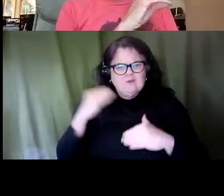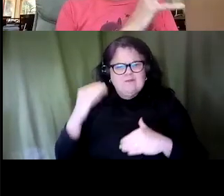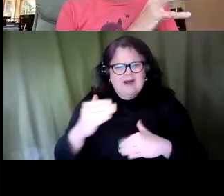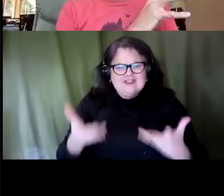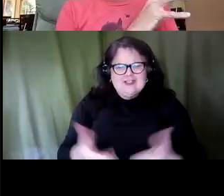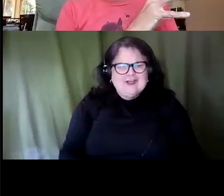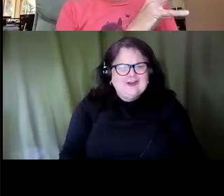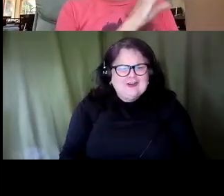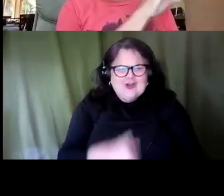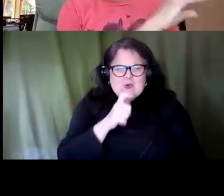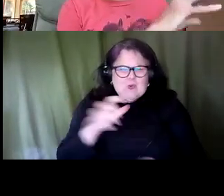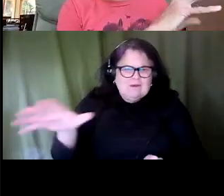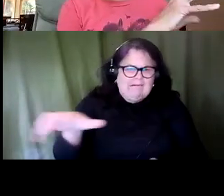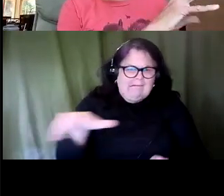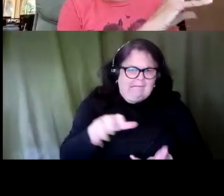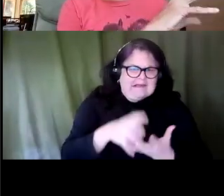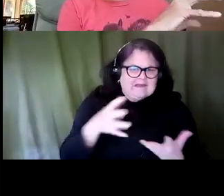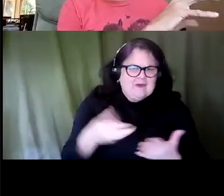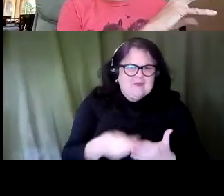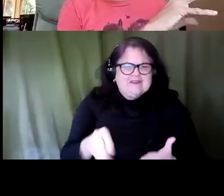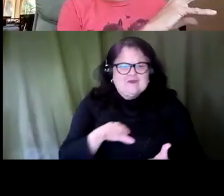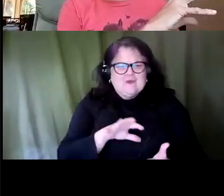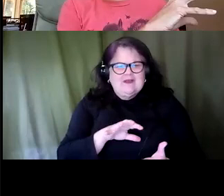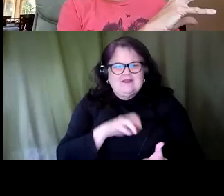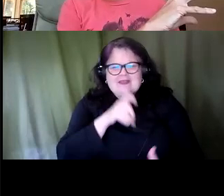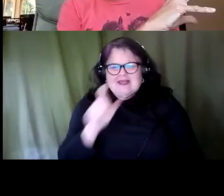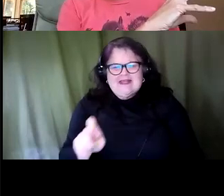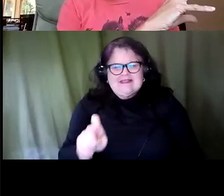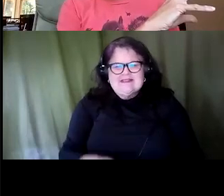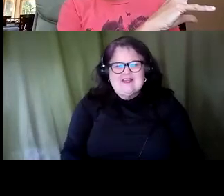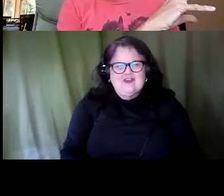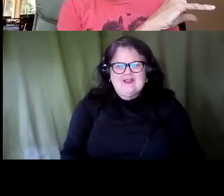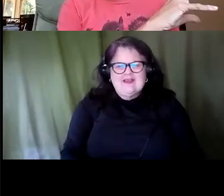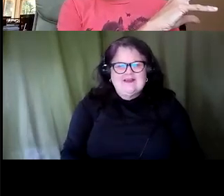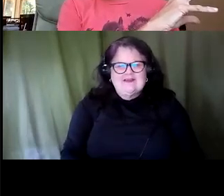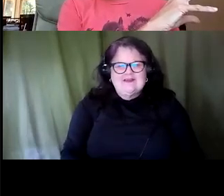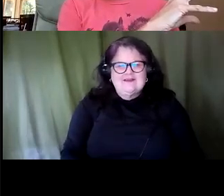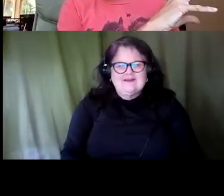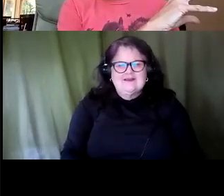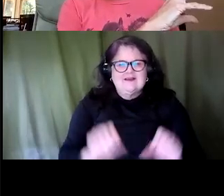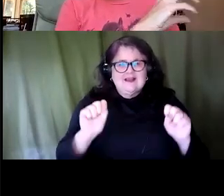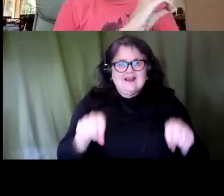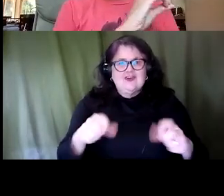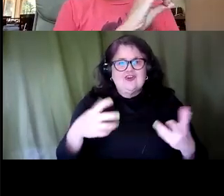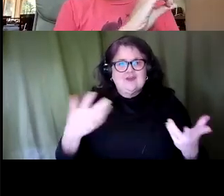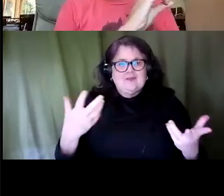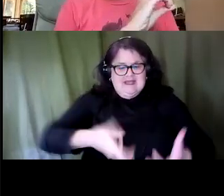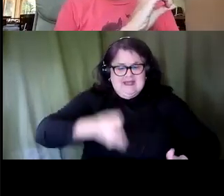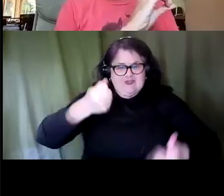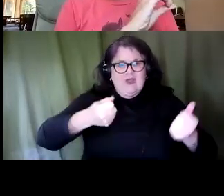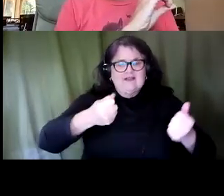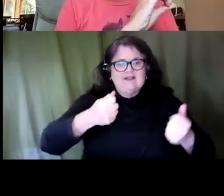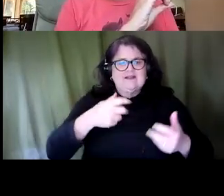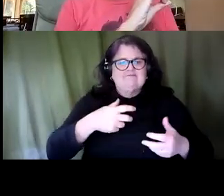Who's accumulating so much wealth somewhat unnecessarily that could in fact be extracting from or taking away